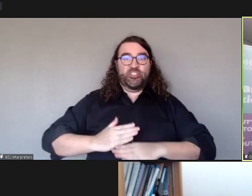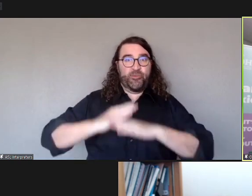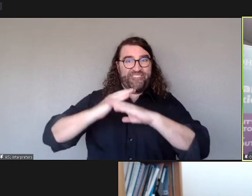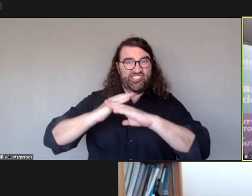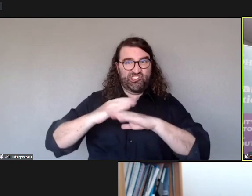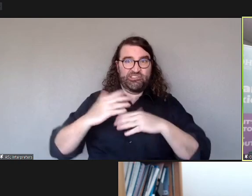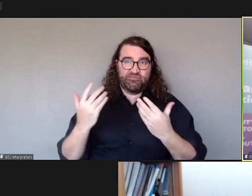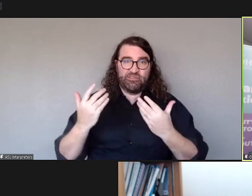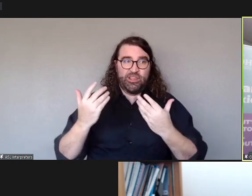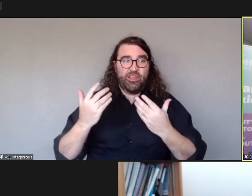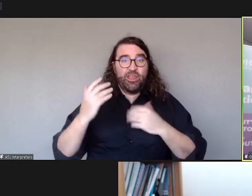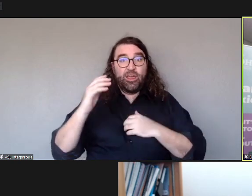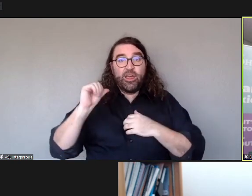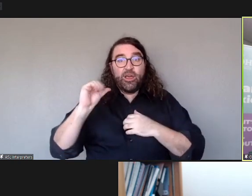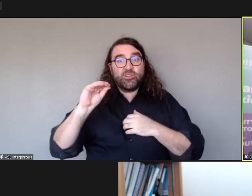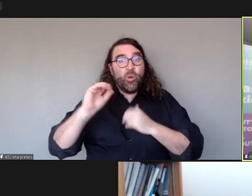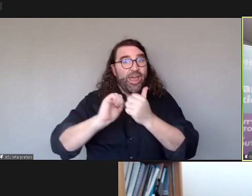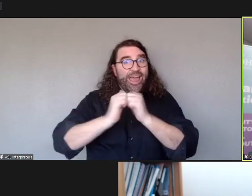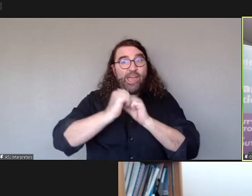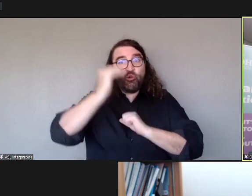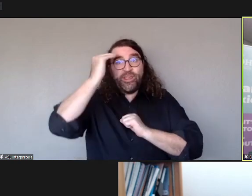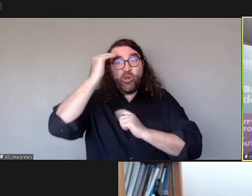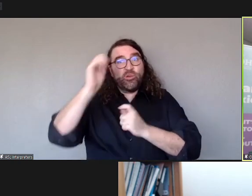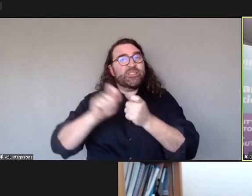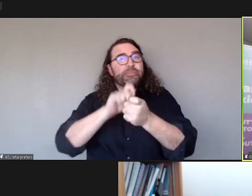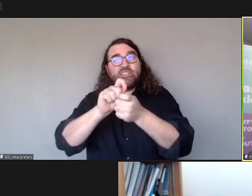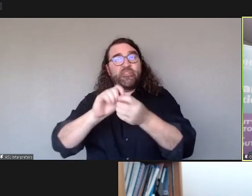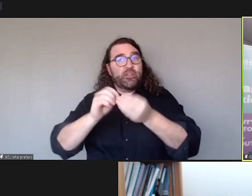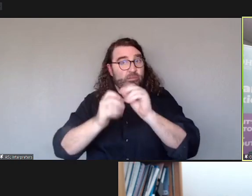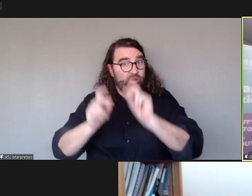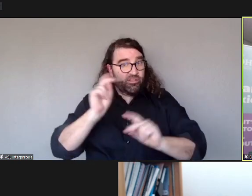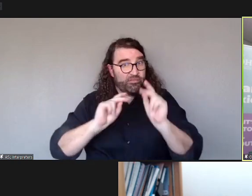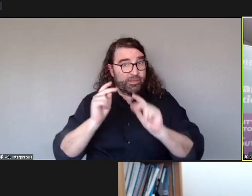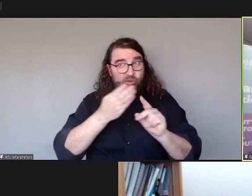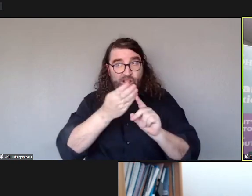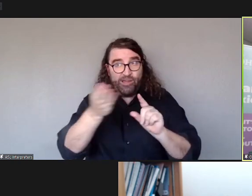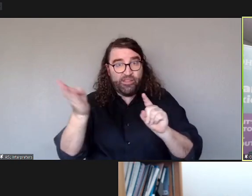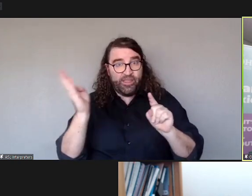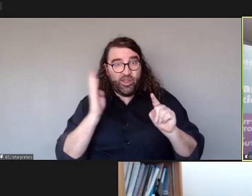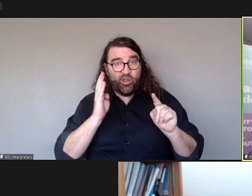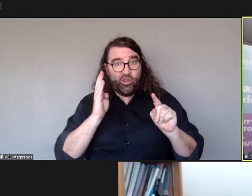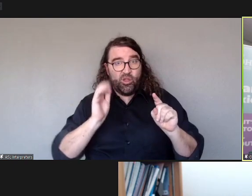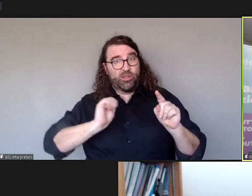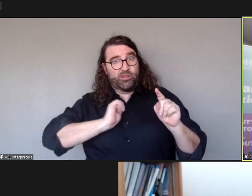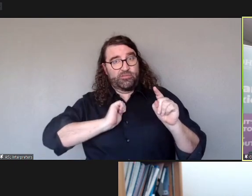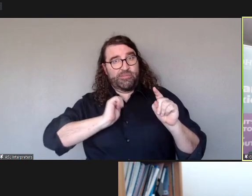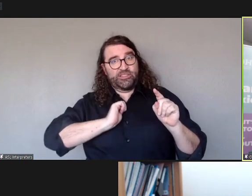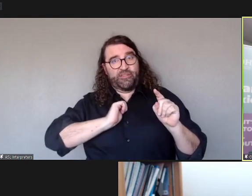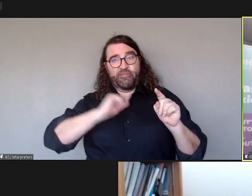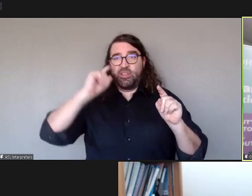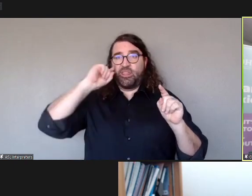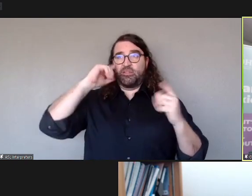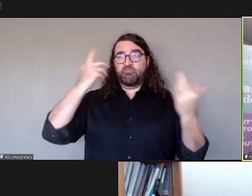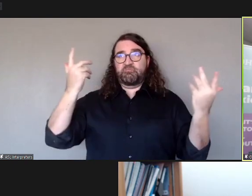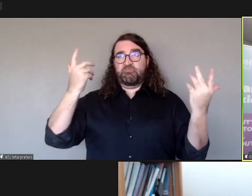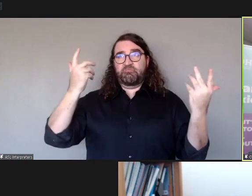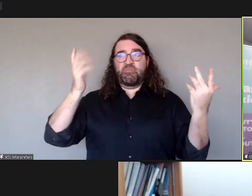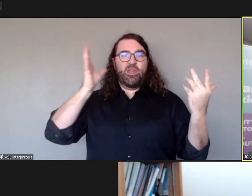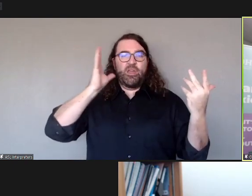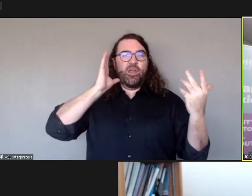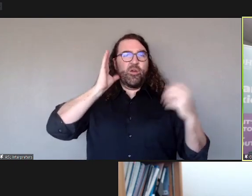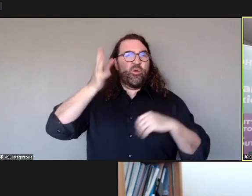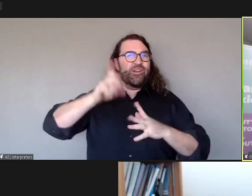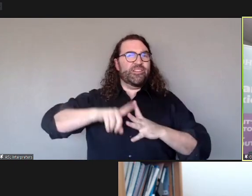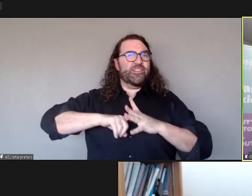well, how will we know how many folks are out there? I'm pretty sure. I don't know what Christine thinks about this. I'm pretty sure we're going to start